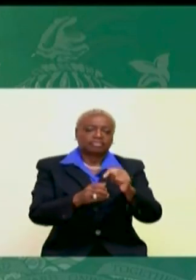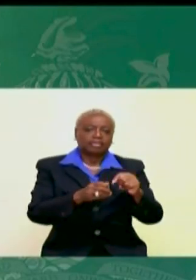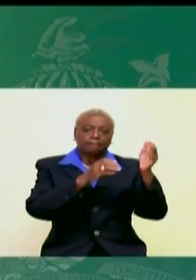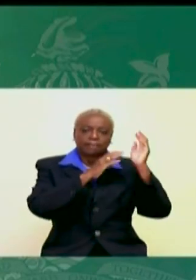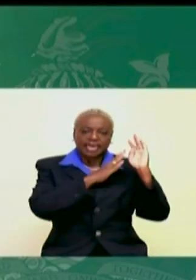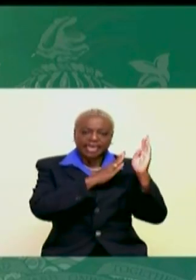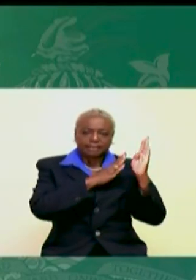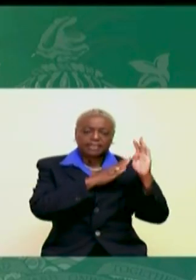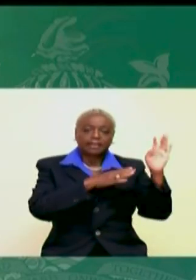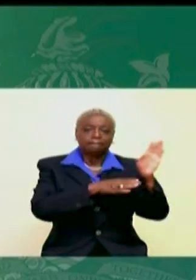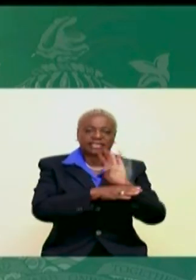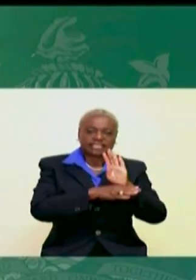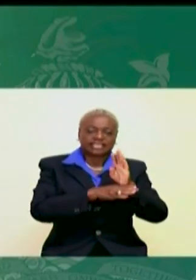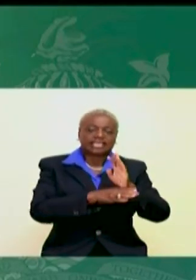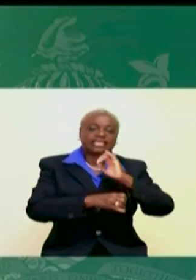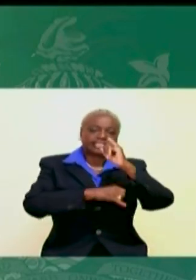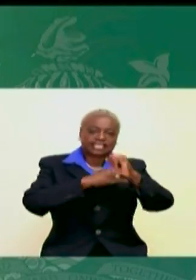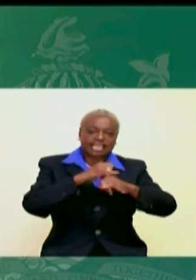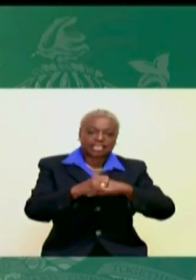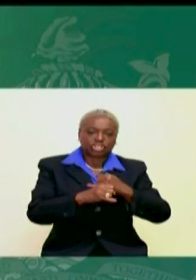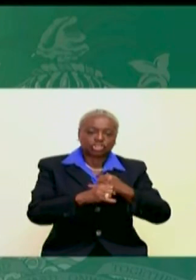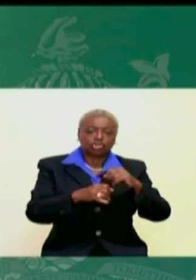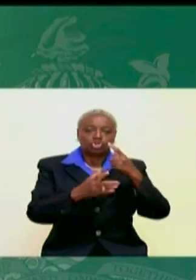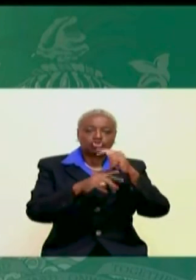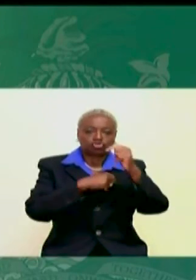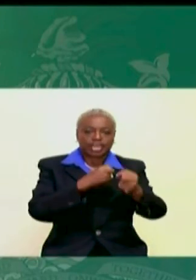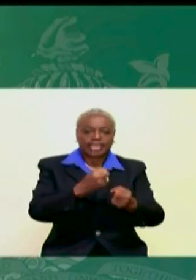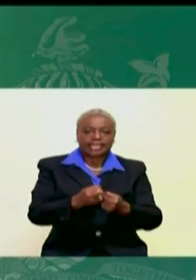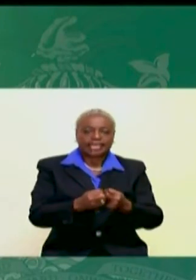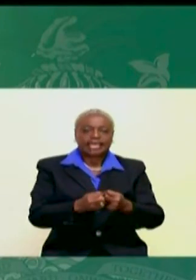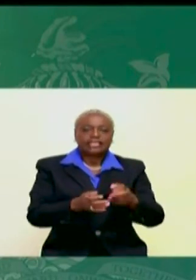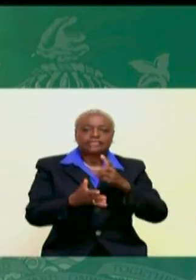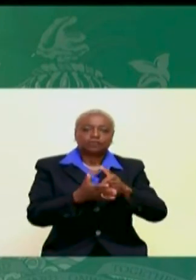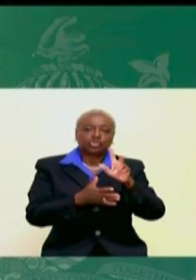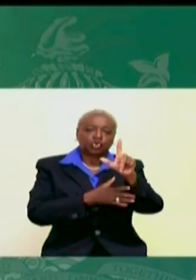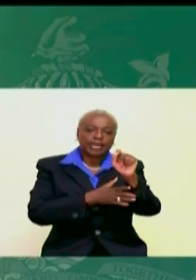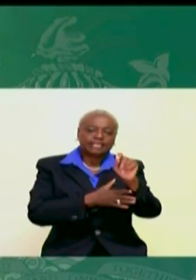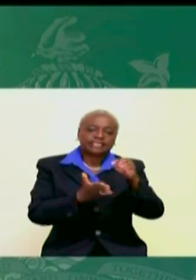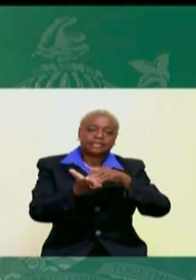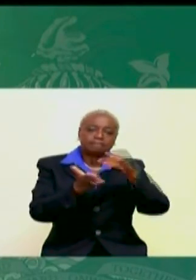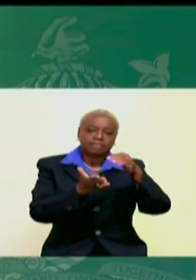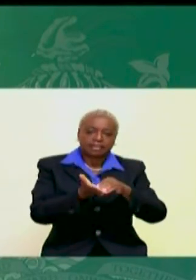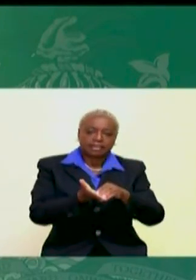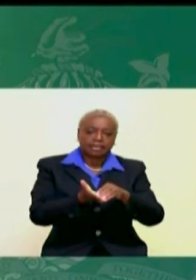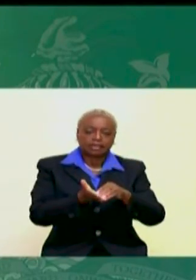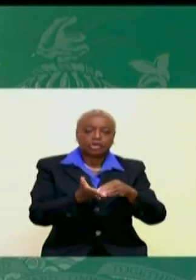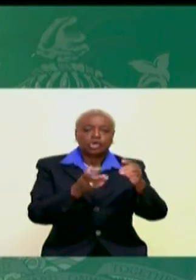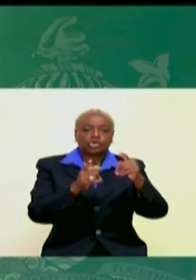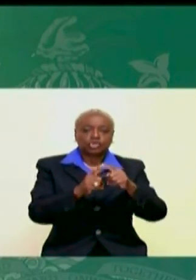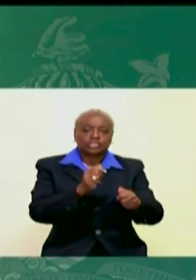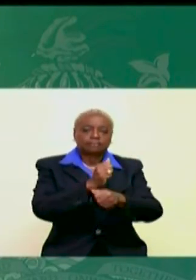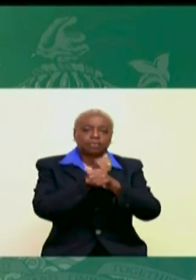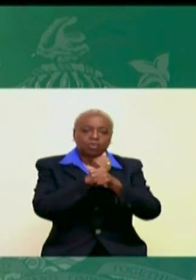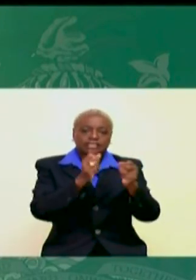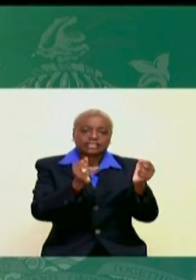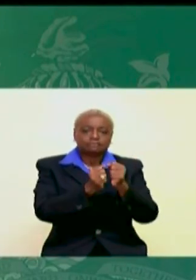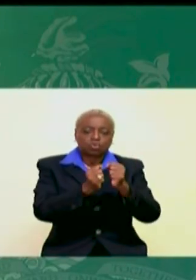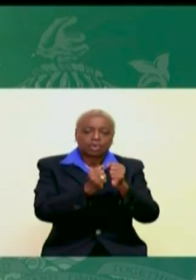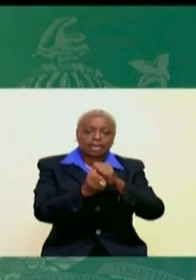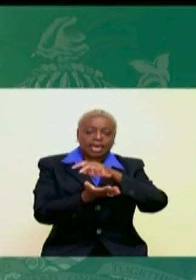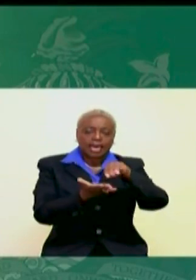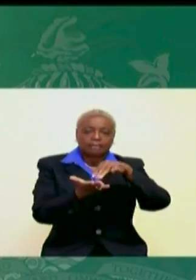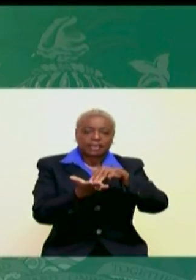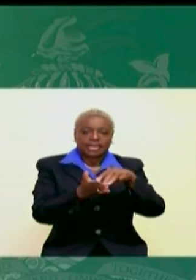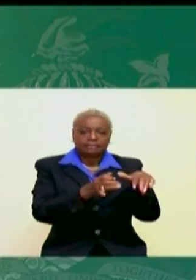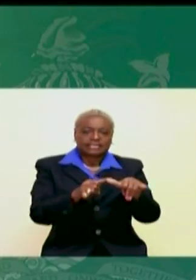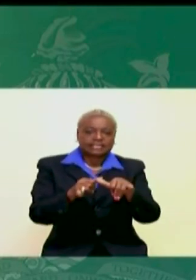in international trade. Devoted $20 million to supporting small and medium-sized businesses